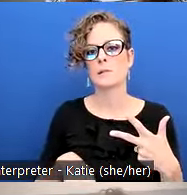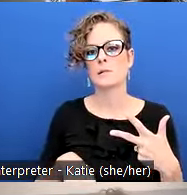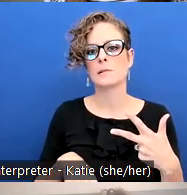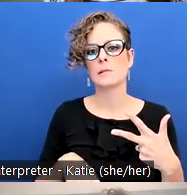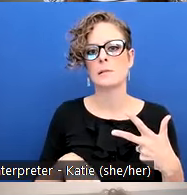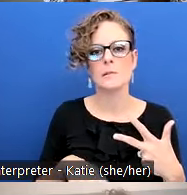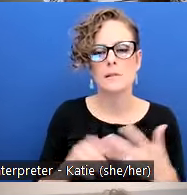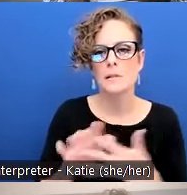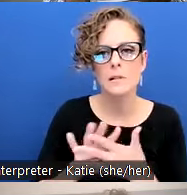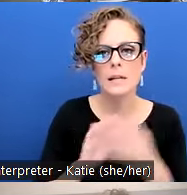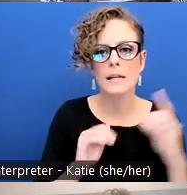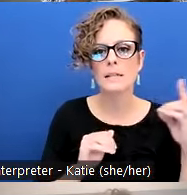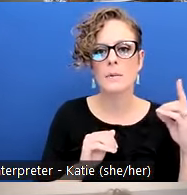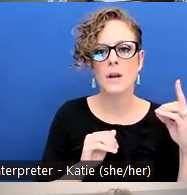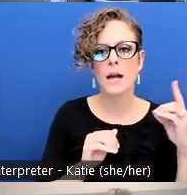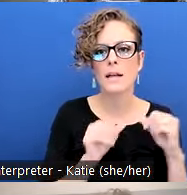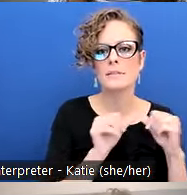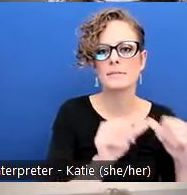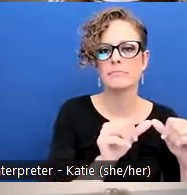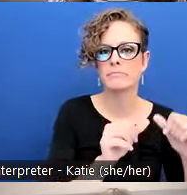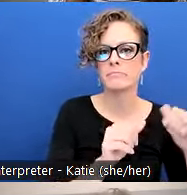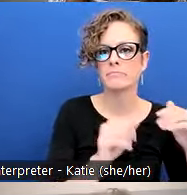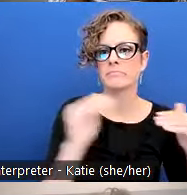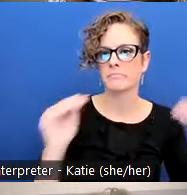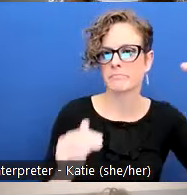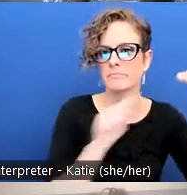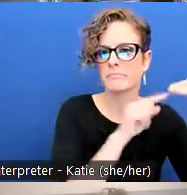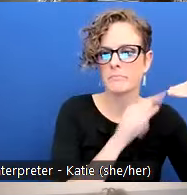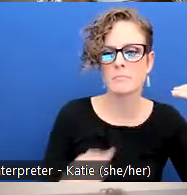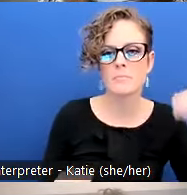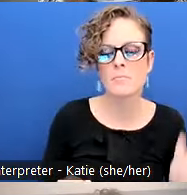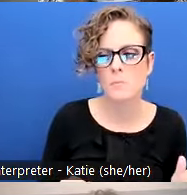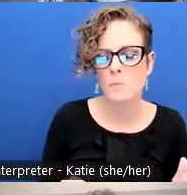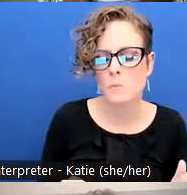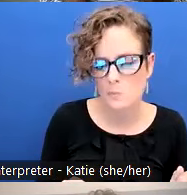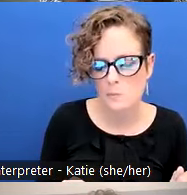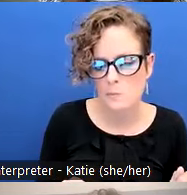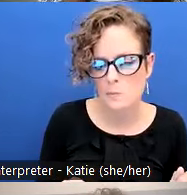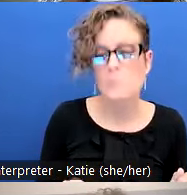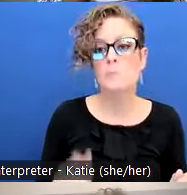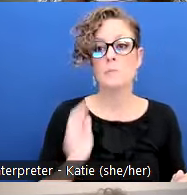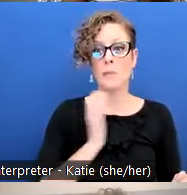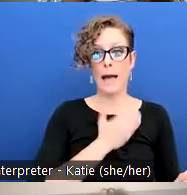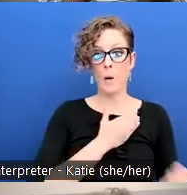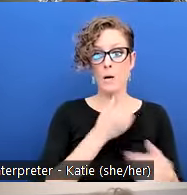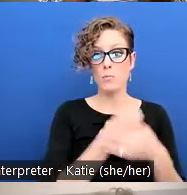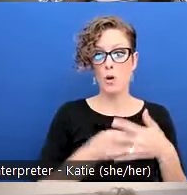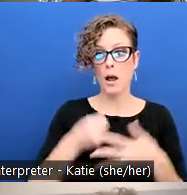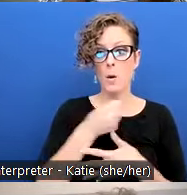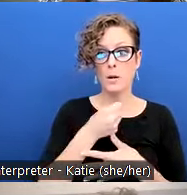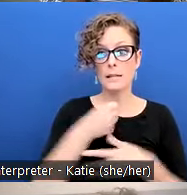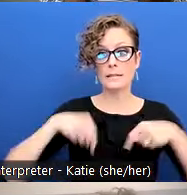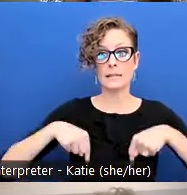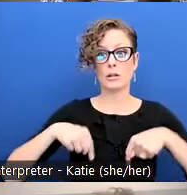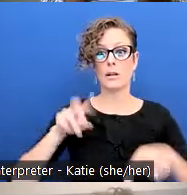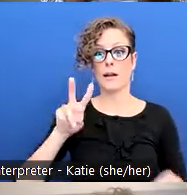push through a lot of their priorities now as well. Fortunately, a lot of our priorities at Violence Free Colorado